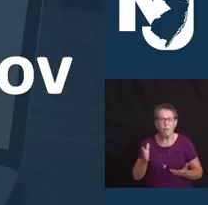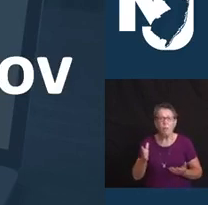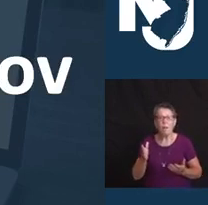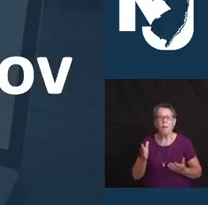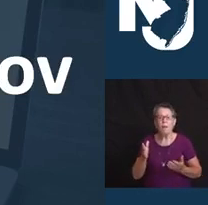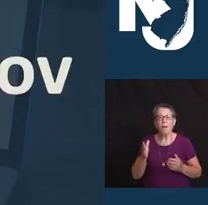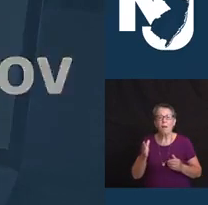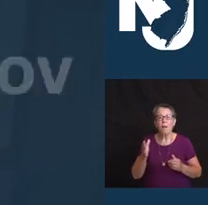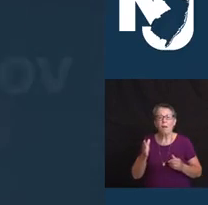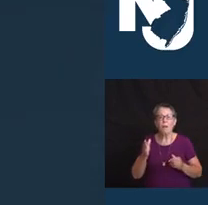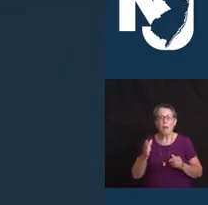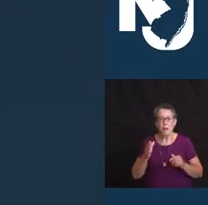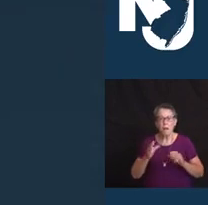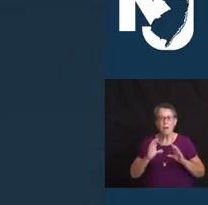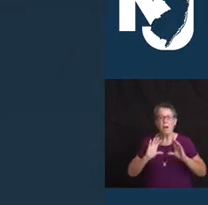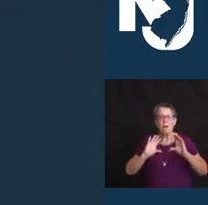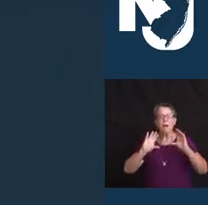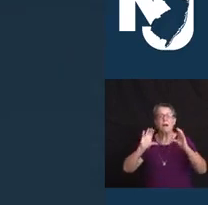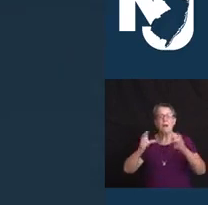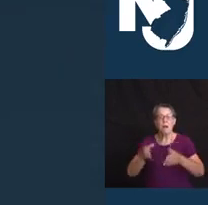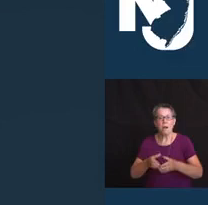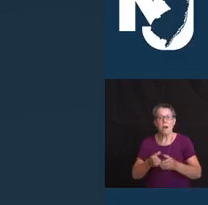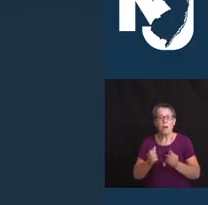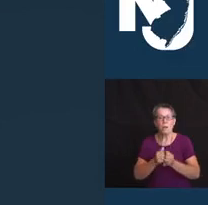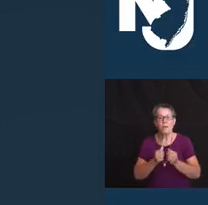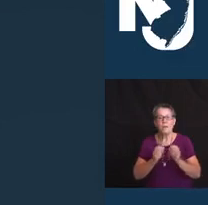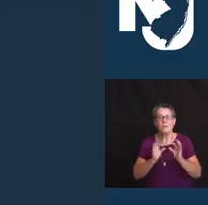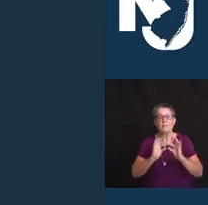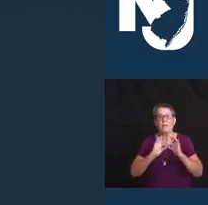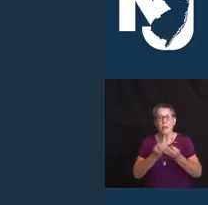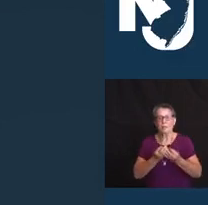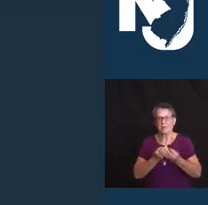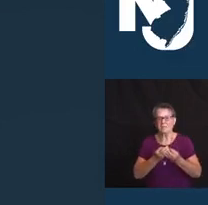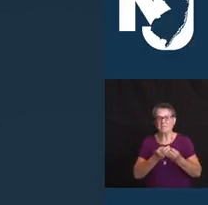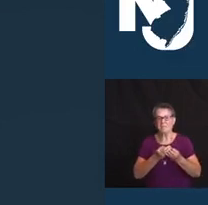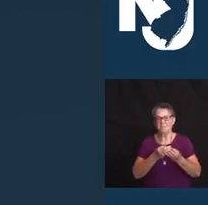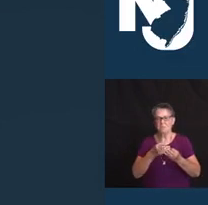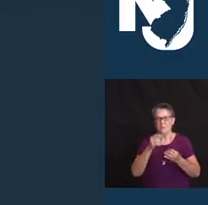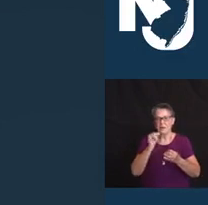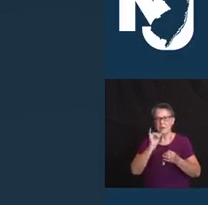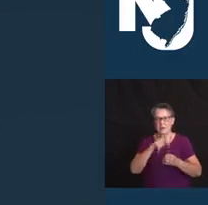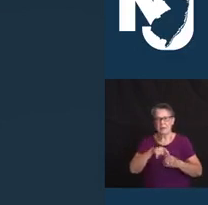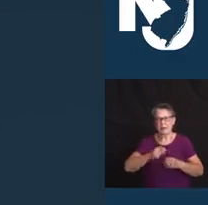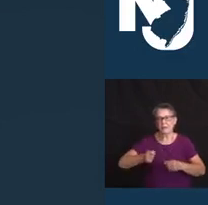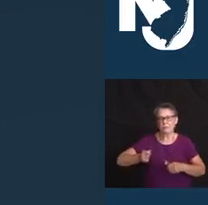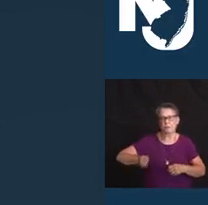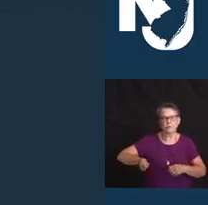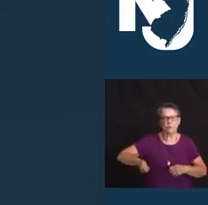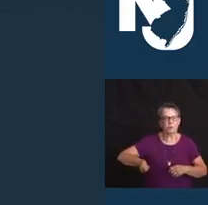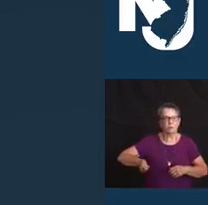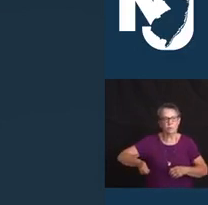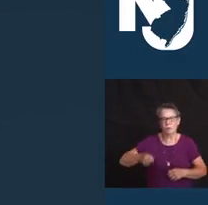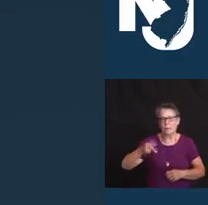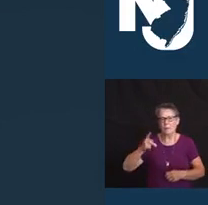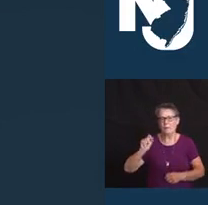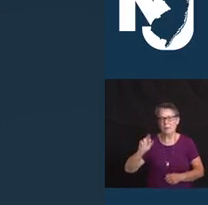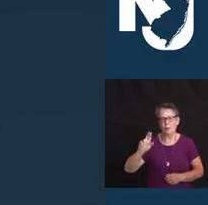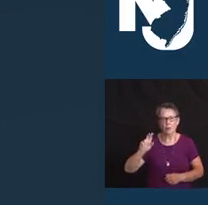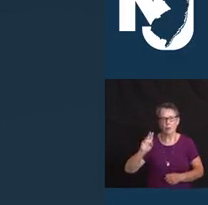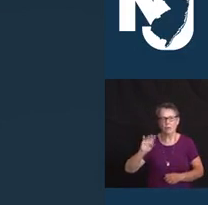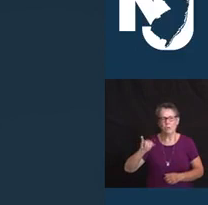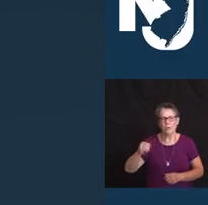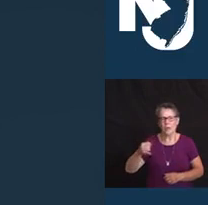and state legislator Peter J. Barnes III, a giant, to officially rename the Dismal